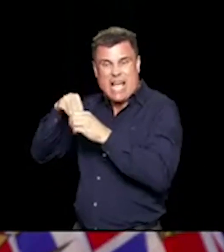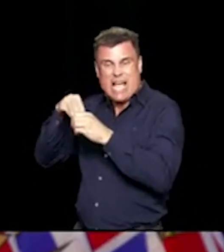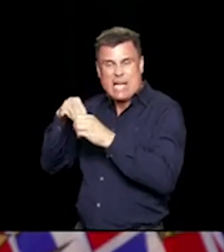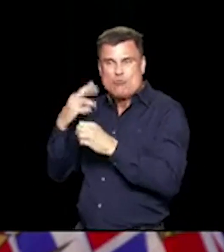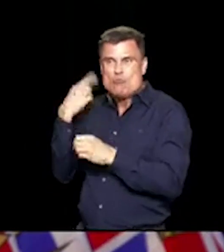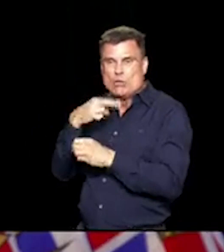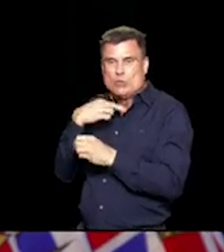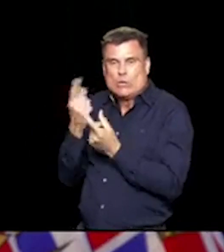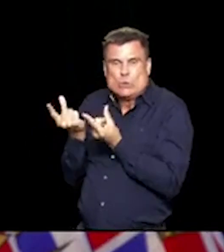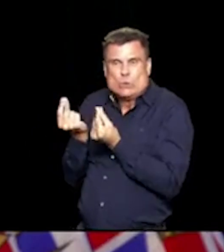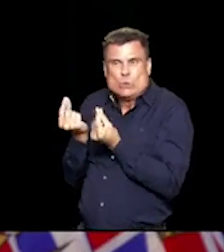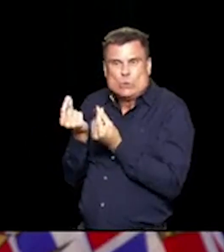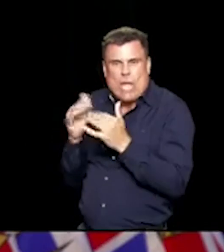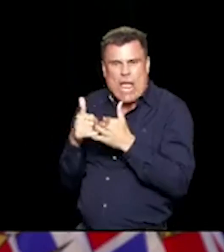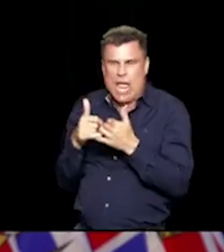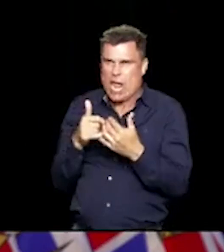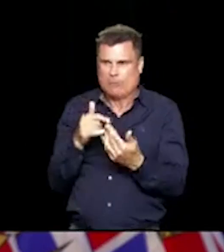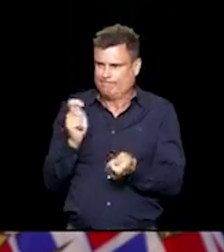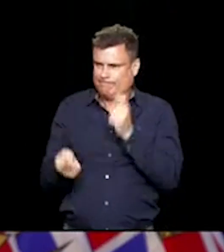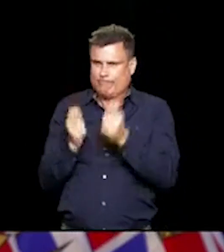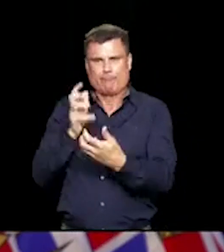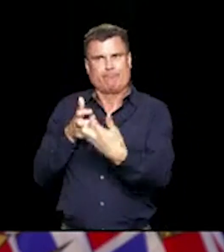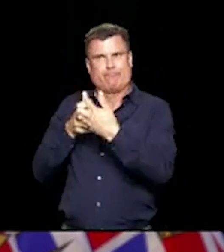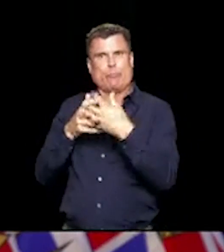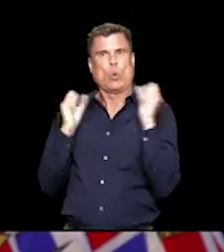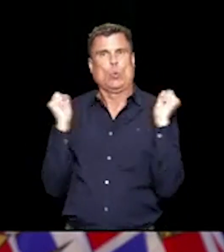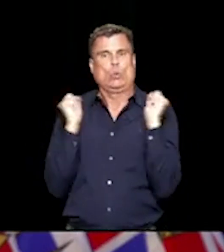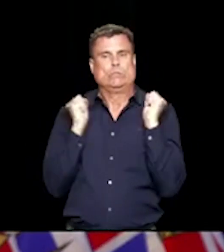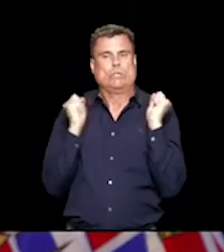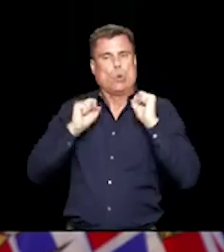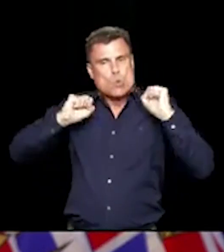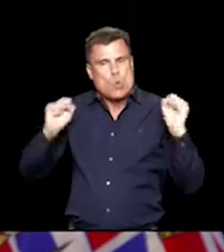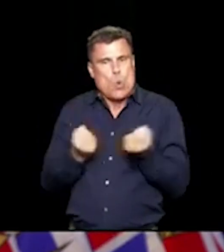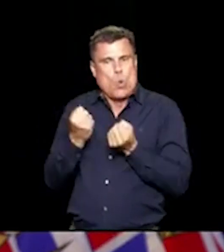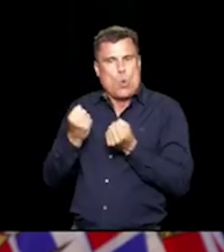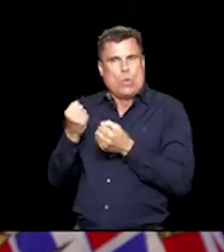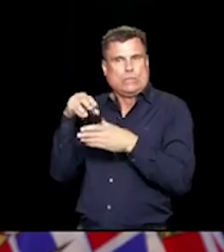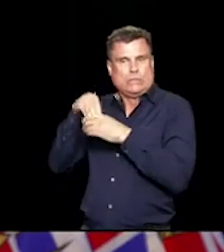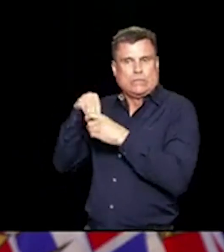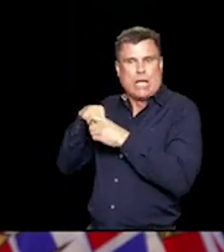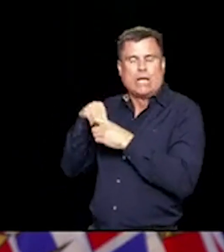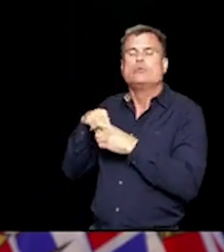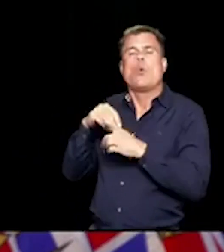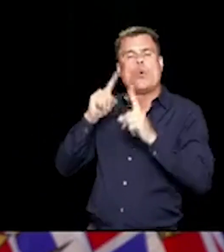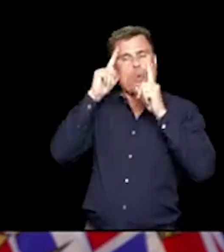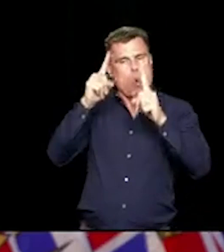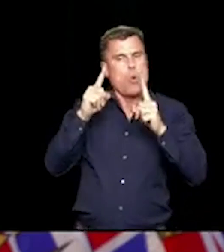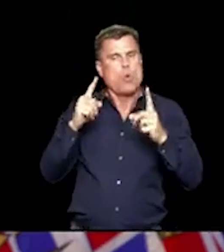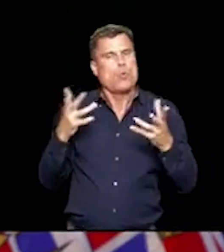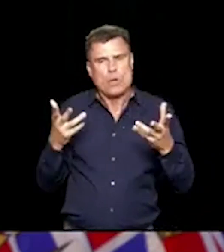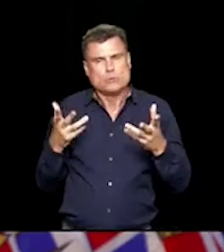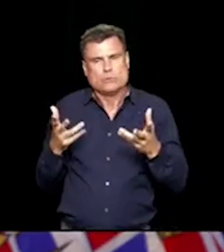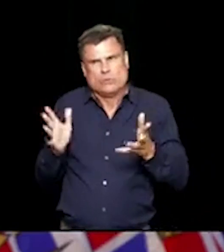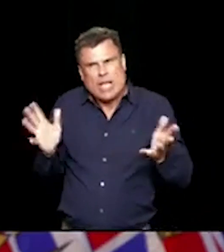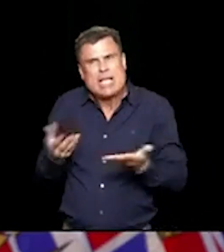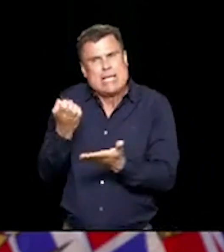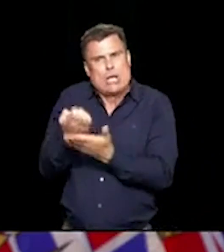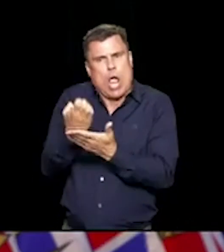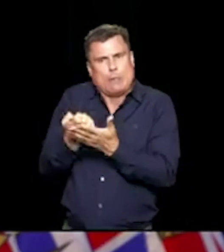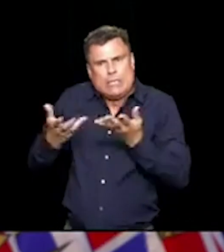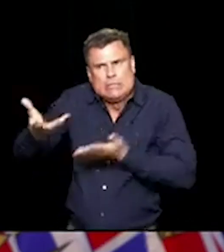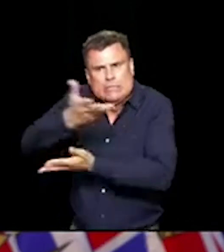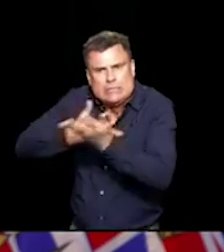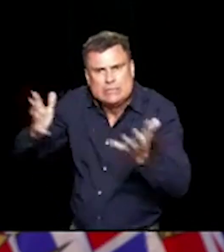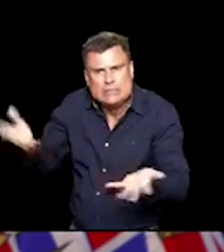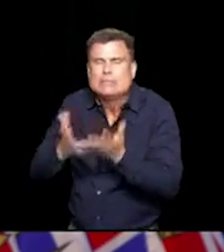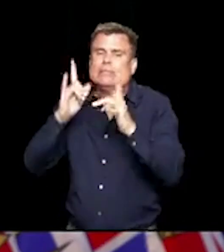coming into the winter months, but making sure we can still continue to have our surgical renewal program. We can still continue to